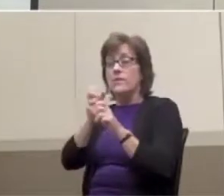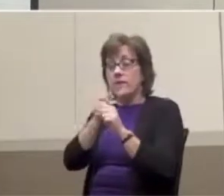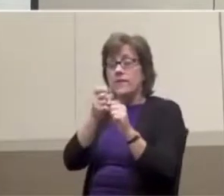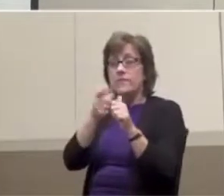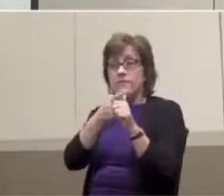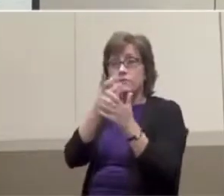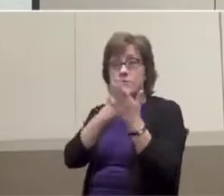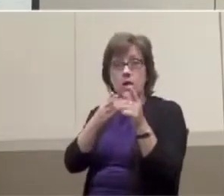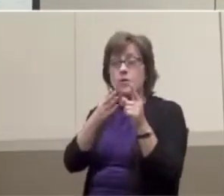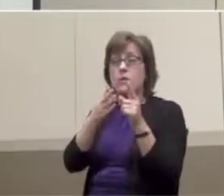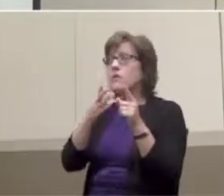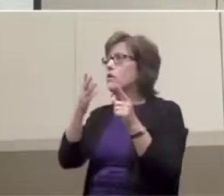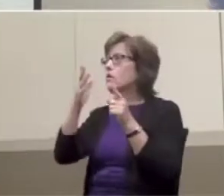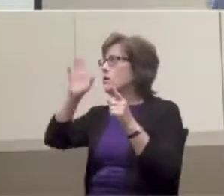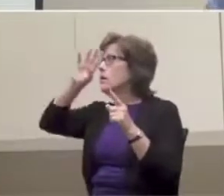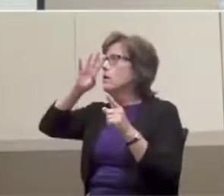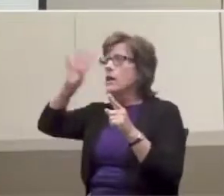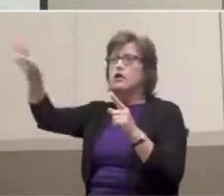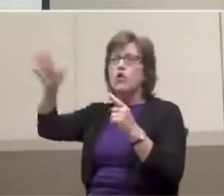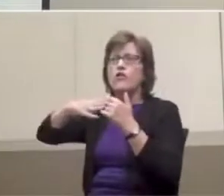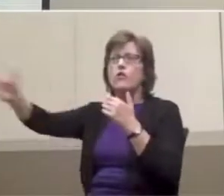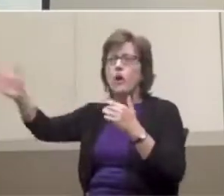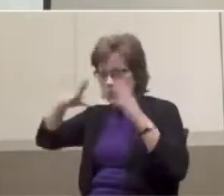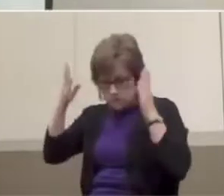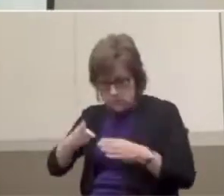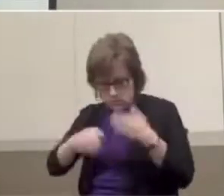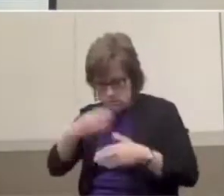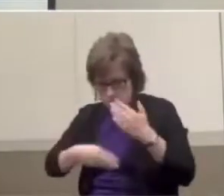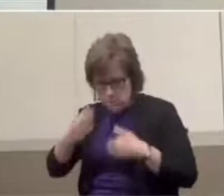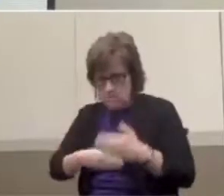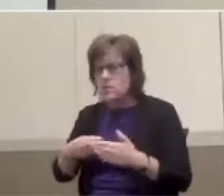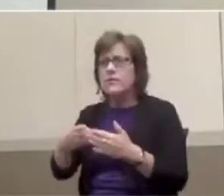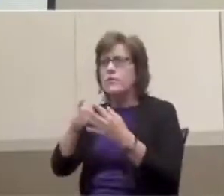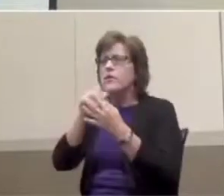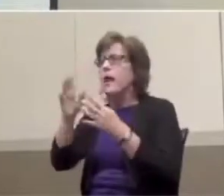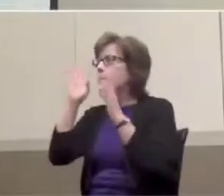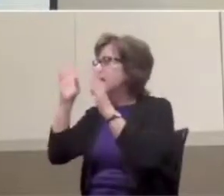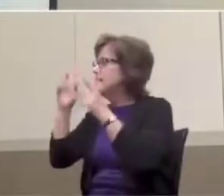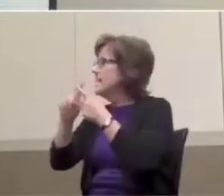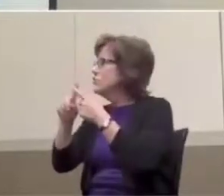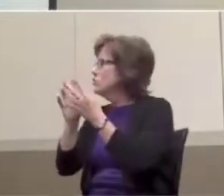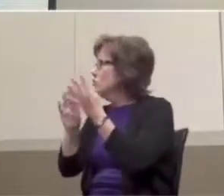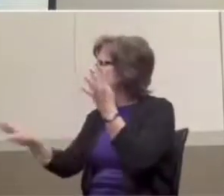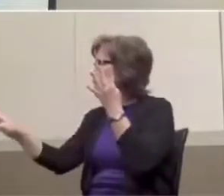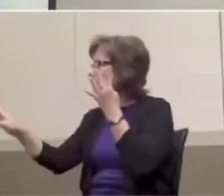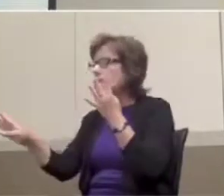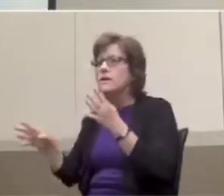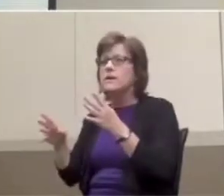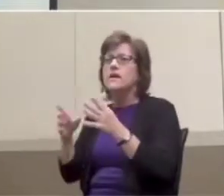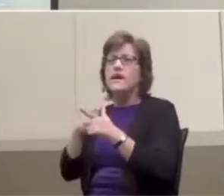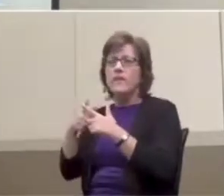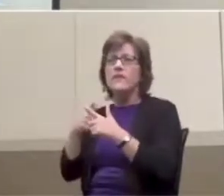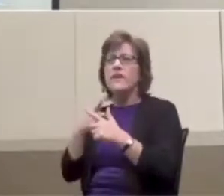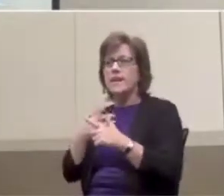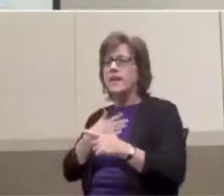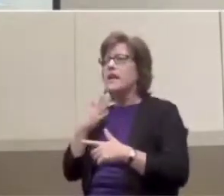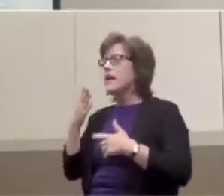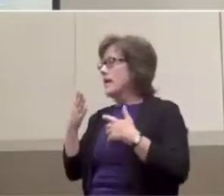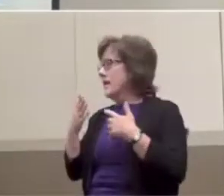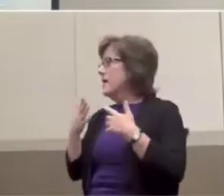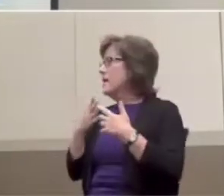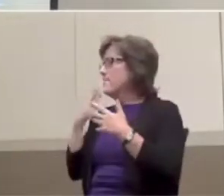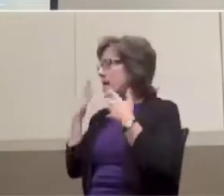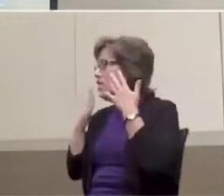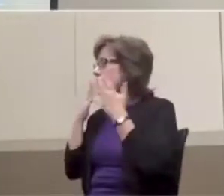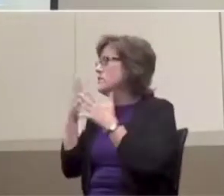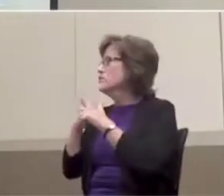they're already on to something else and are no longer paying attention, and then again getting embarrassed or getting frustrated. So helping them through that